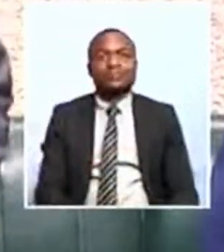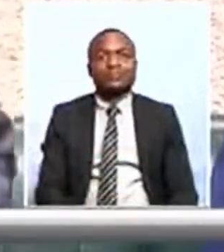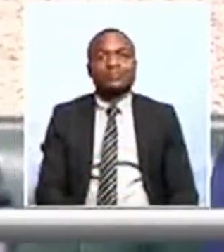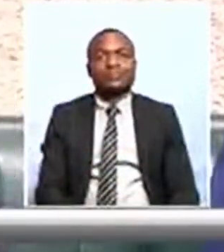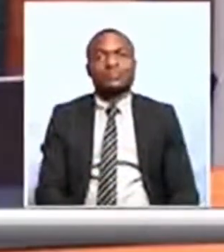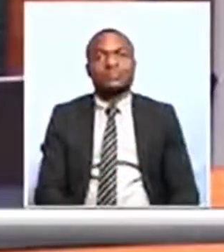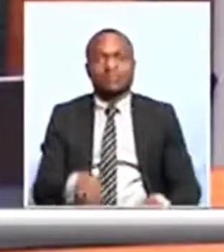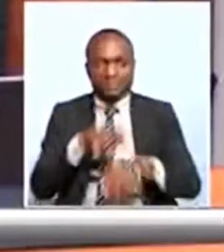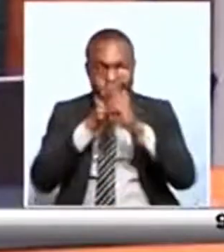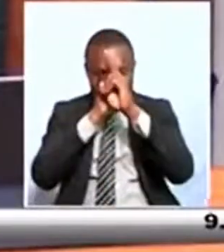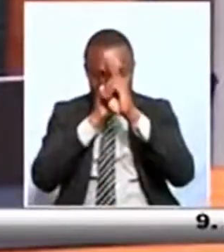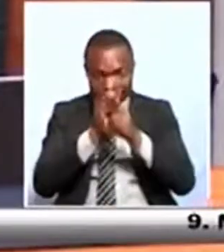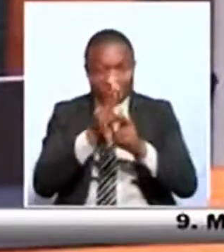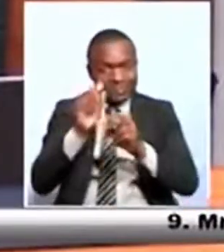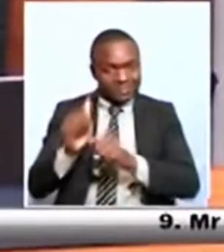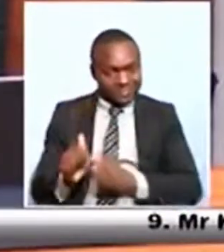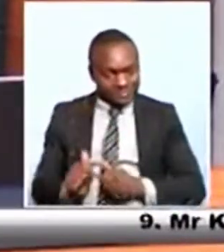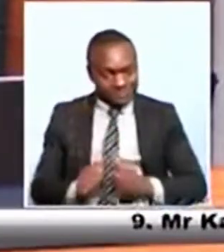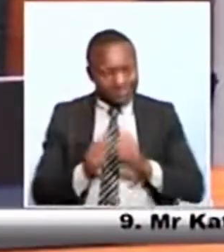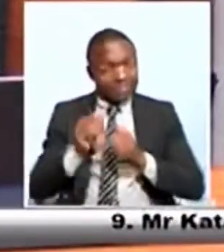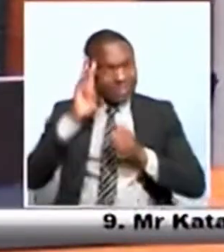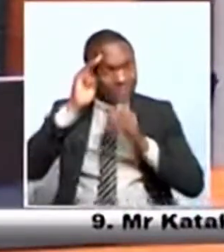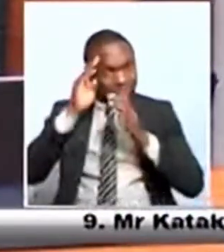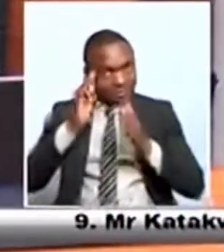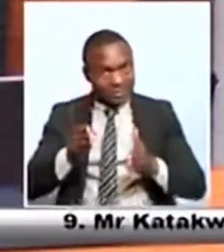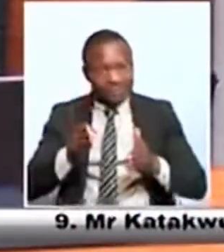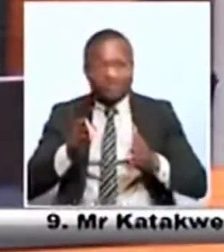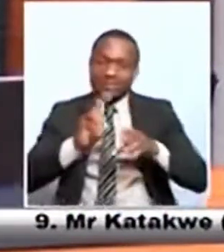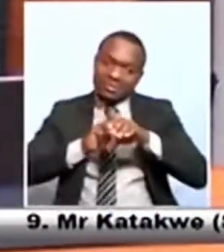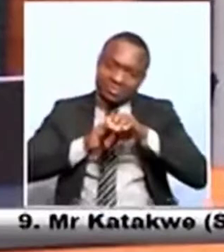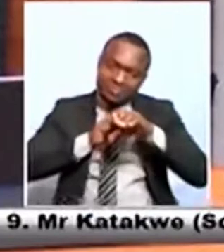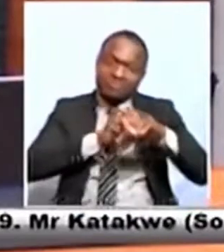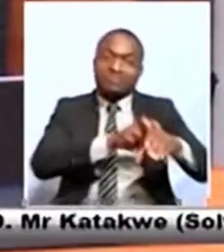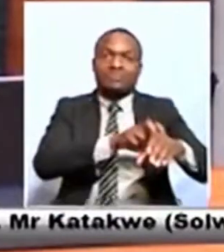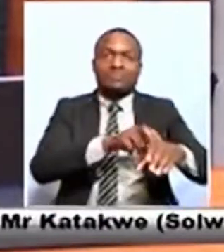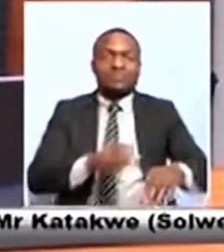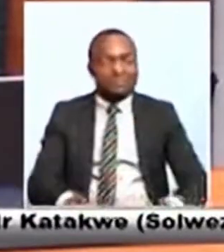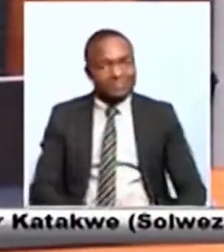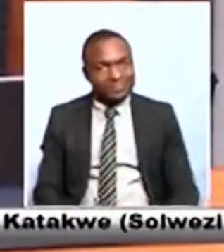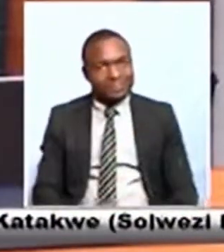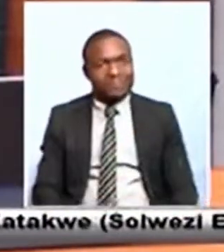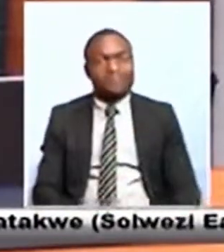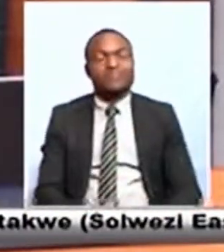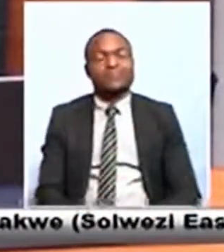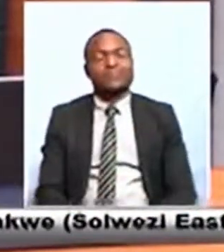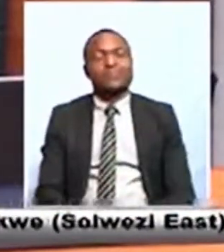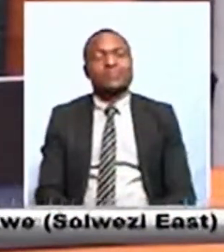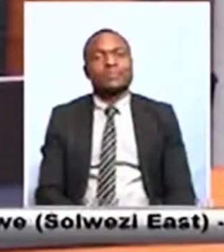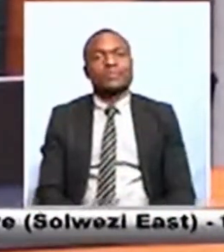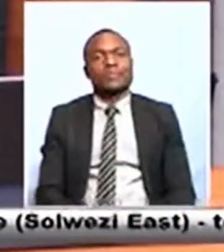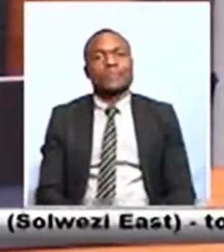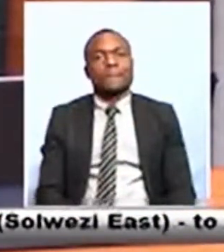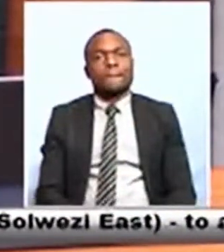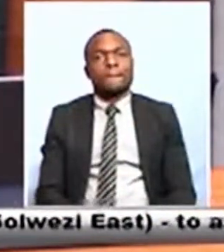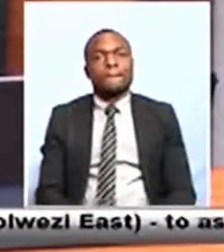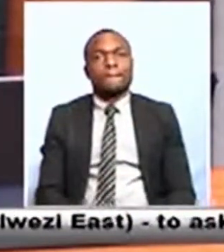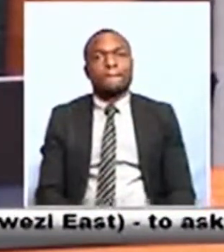The Honorable Acting Minister of Transport and Logistics.